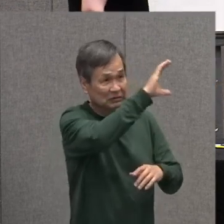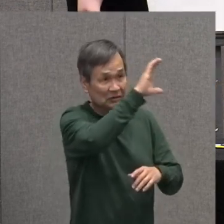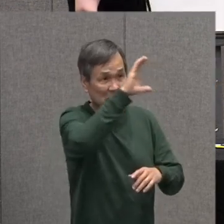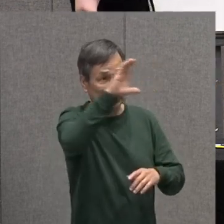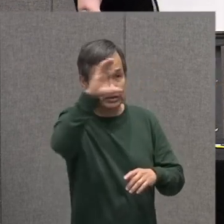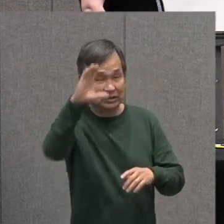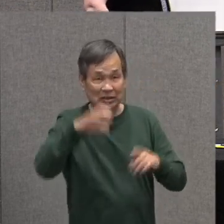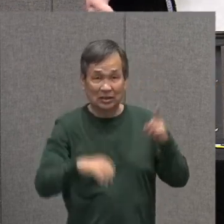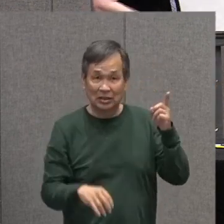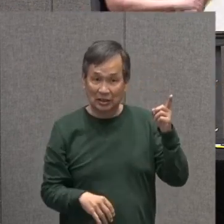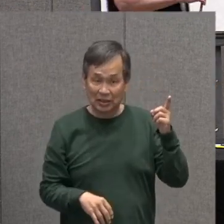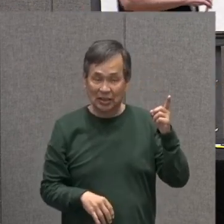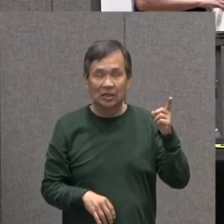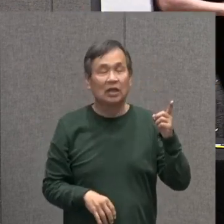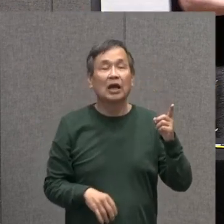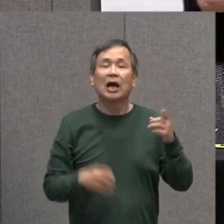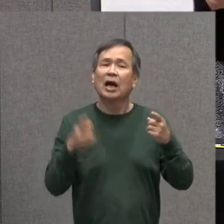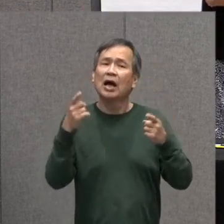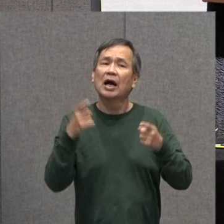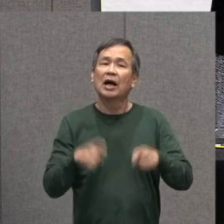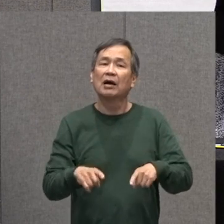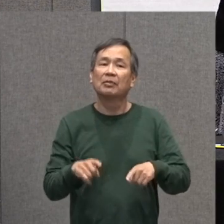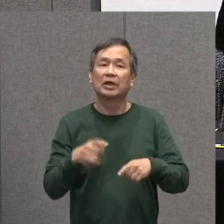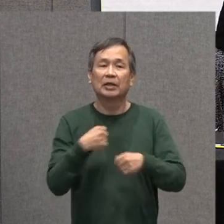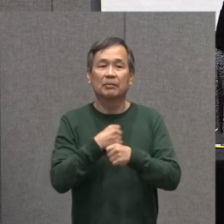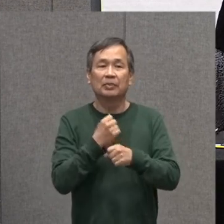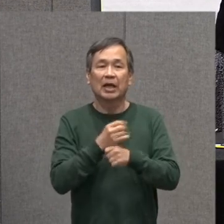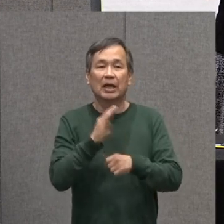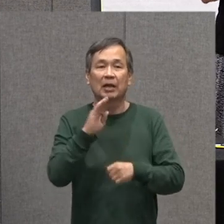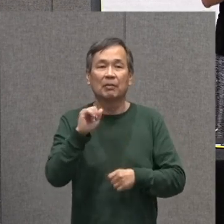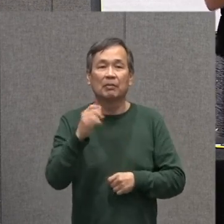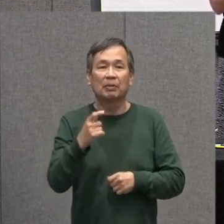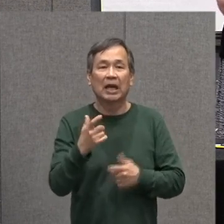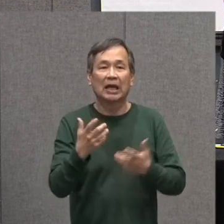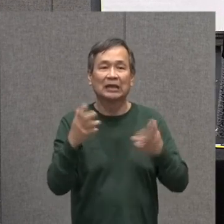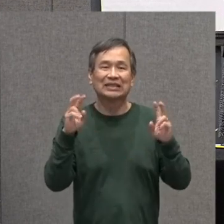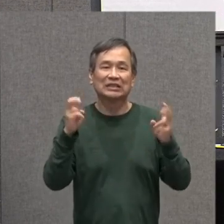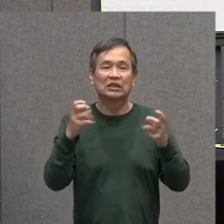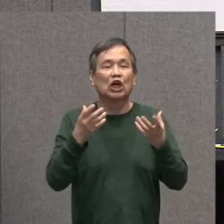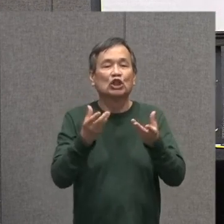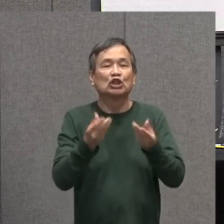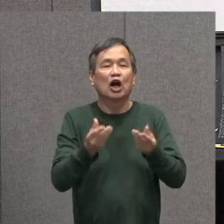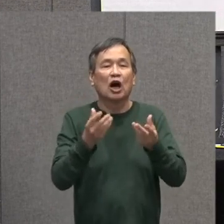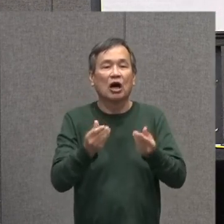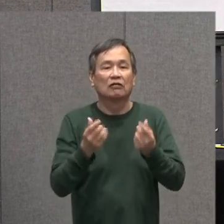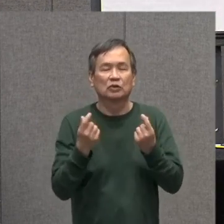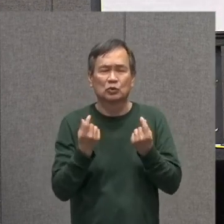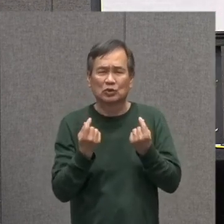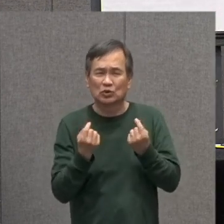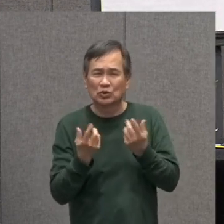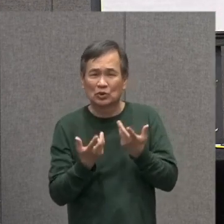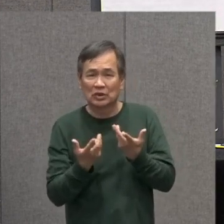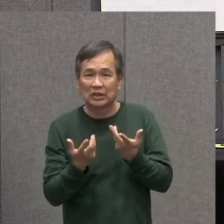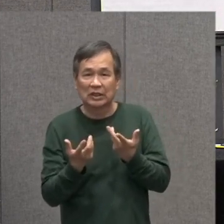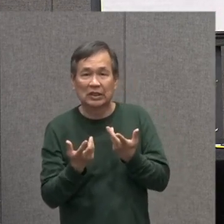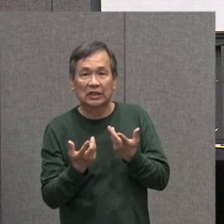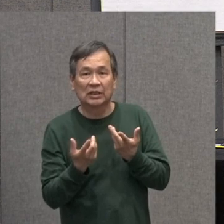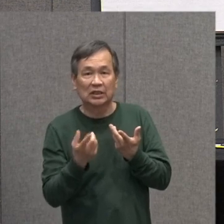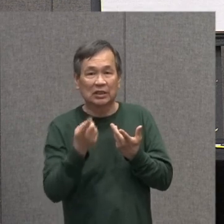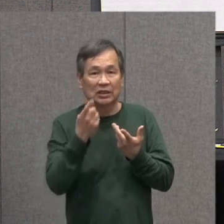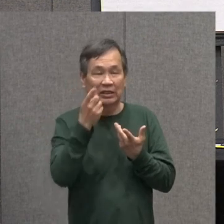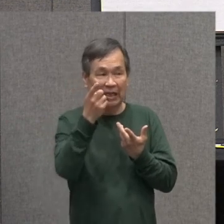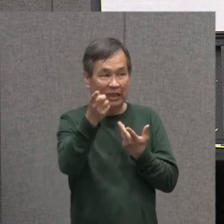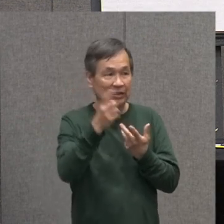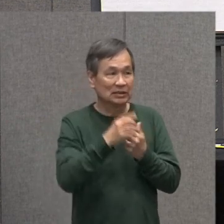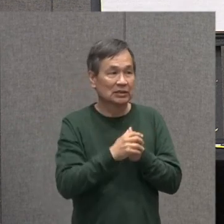here, he ended up making the bags really soft. So what he did was he used this technique right